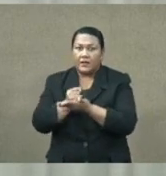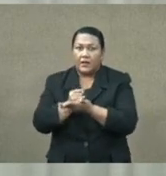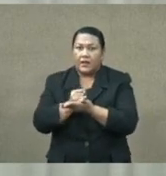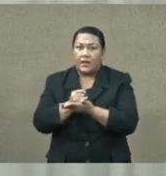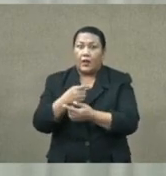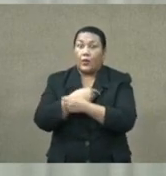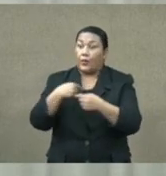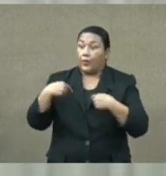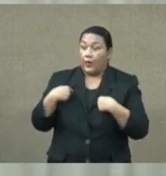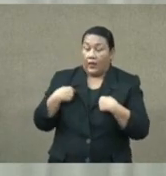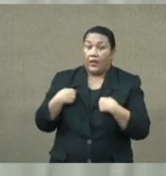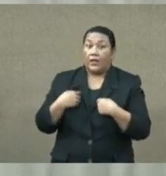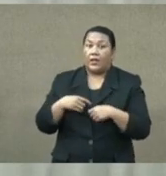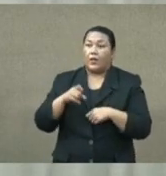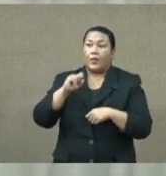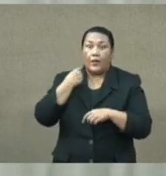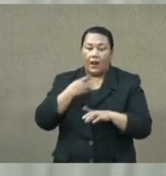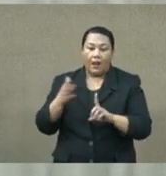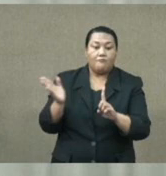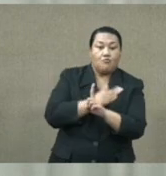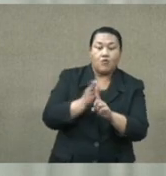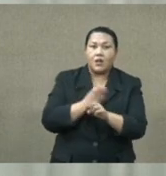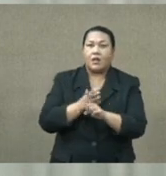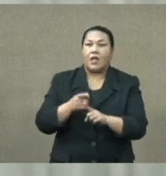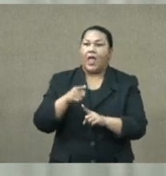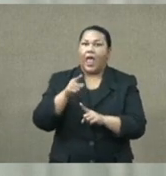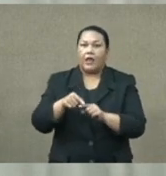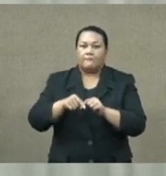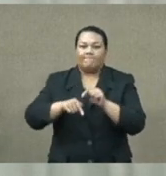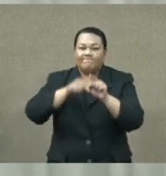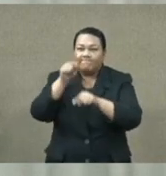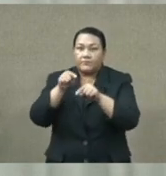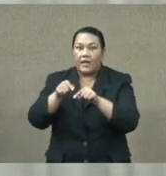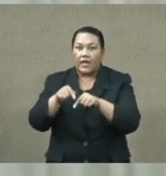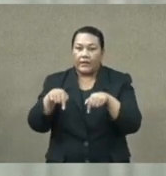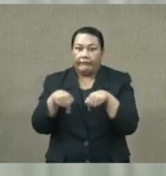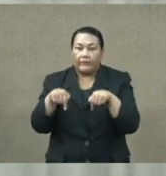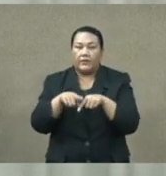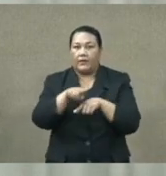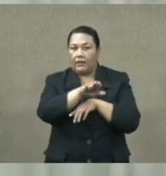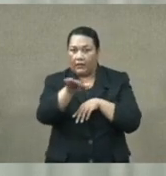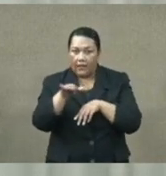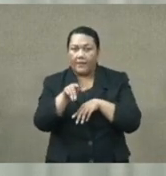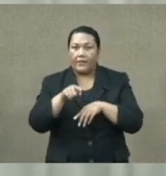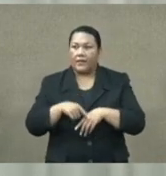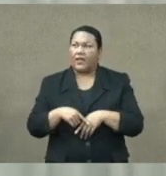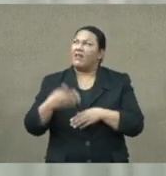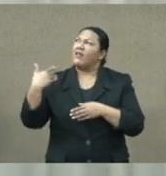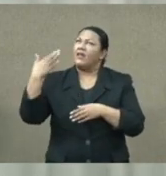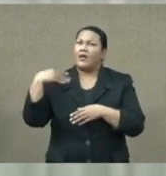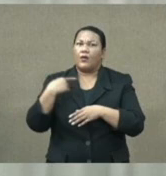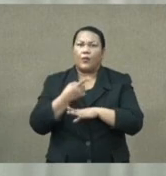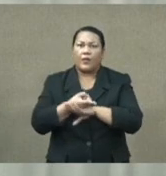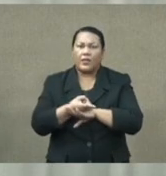would intimidate, and threaten them. A few weeks ago, he tried to terrify the public